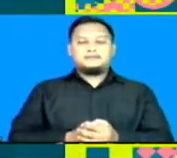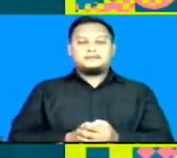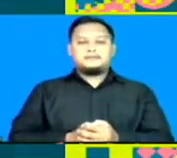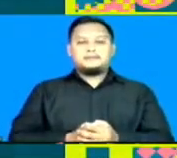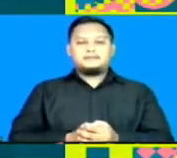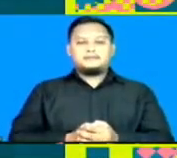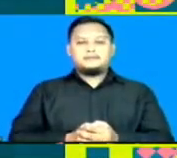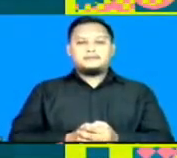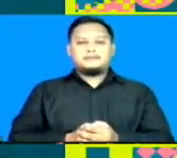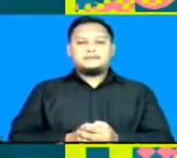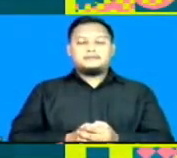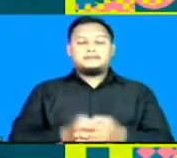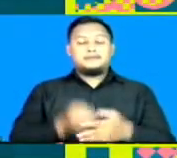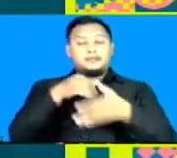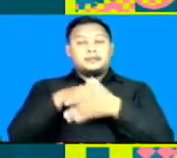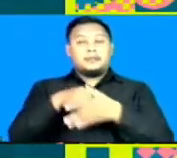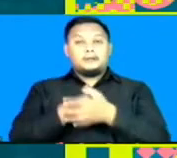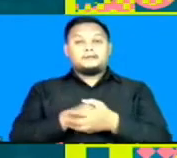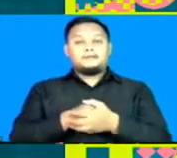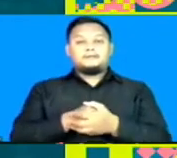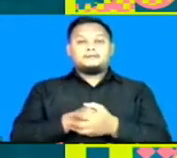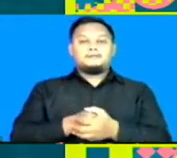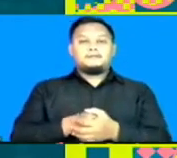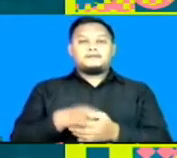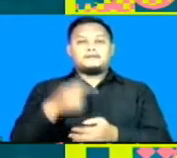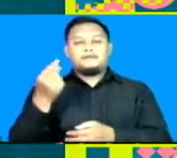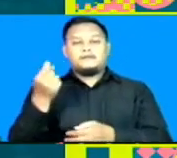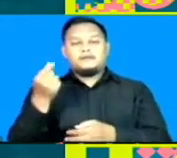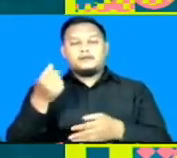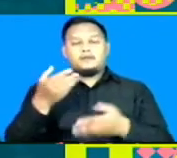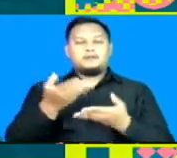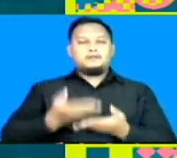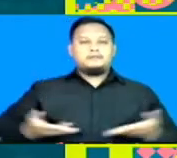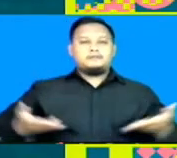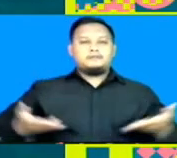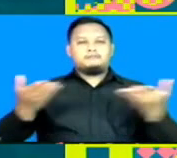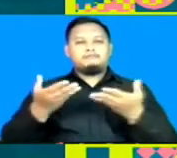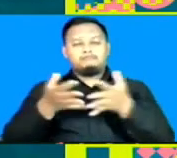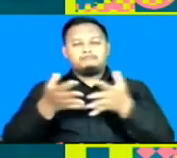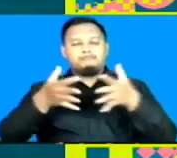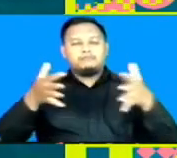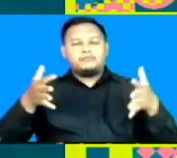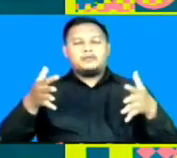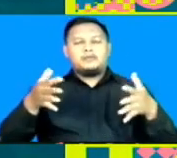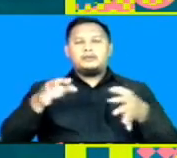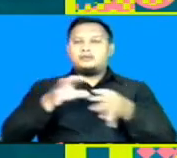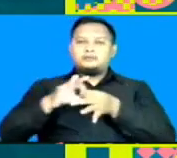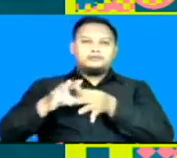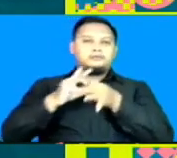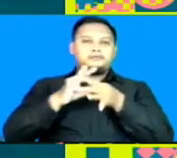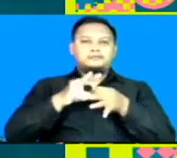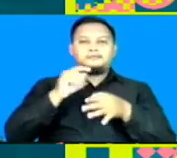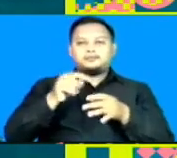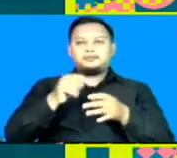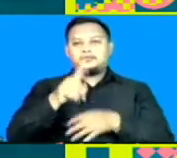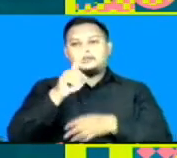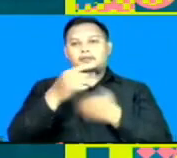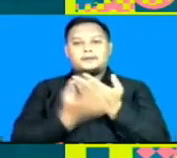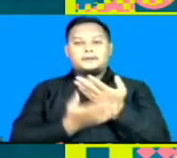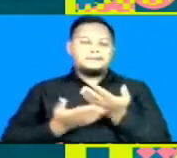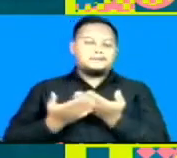macroeconomic social, Gotong Royong is the most important basic principles. Also in our social security